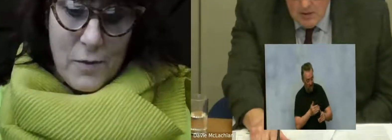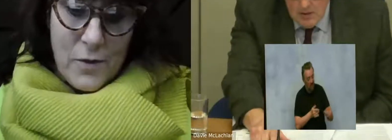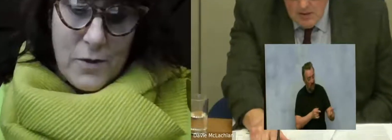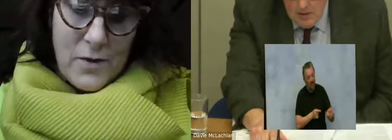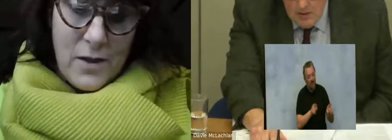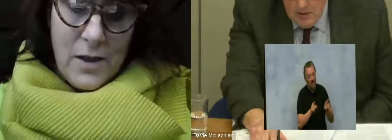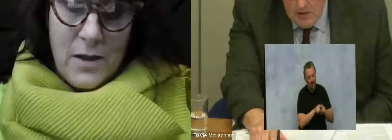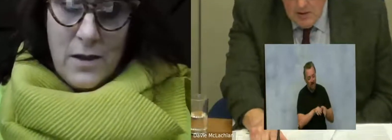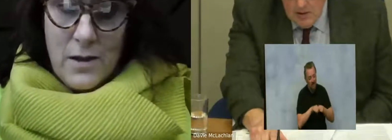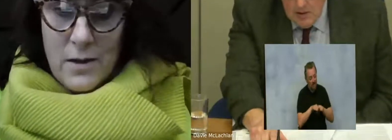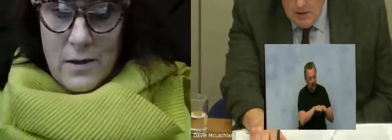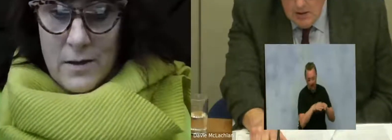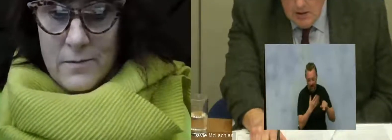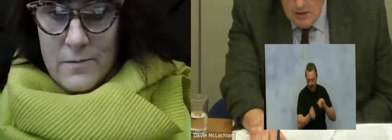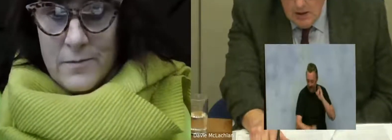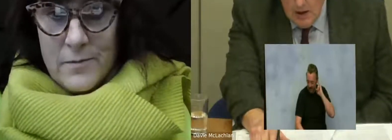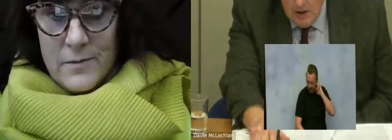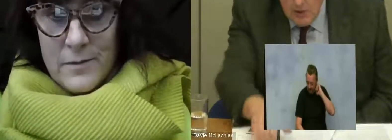across the board.